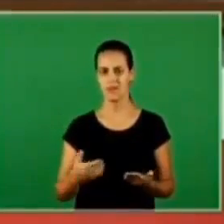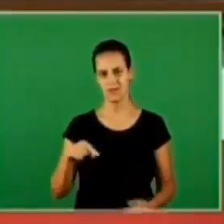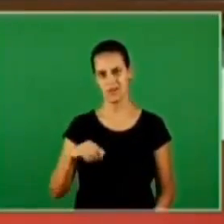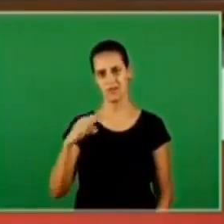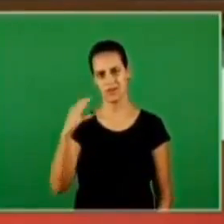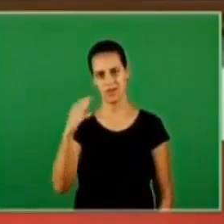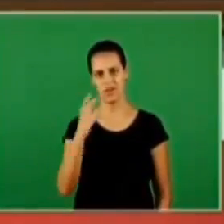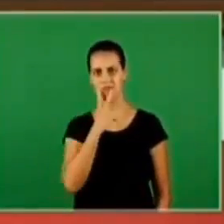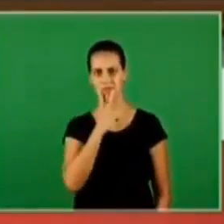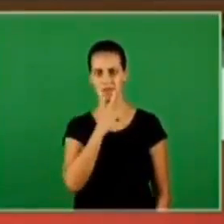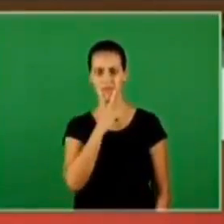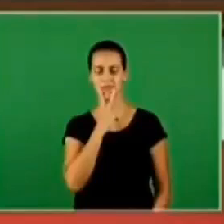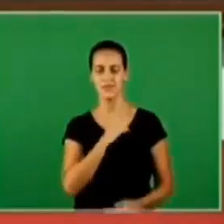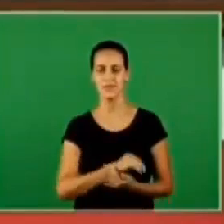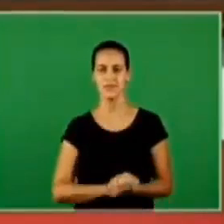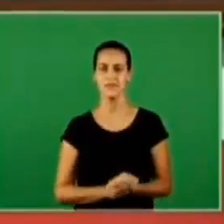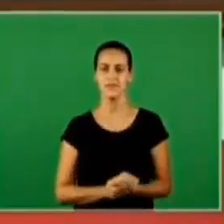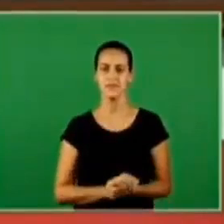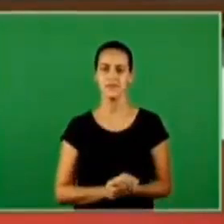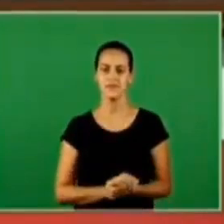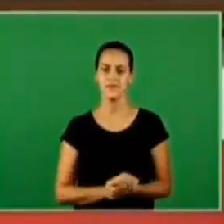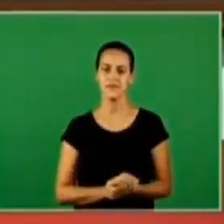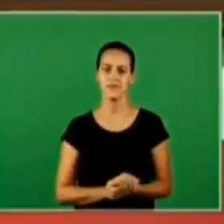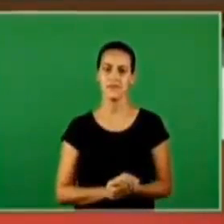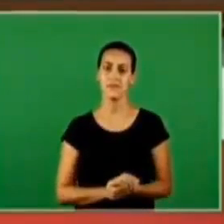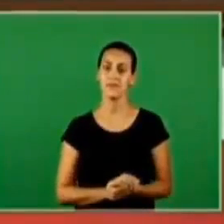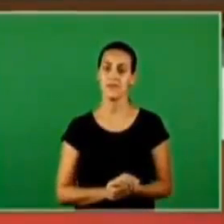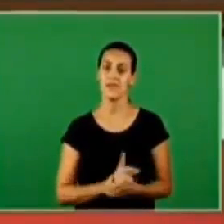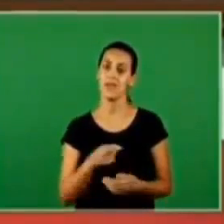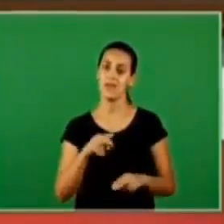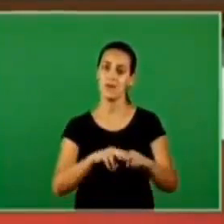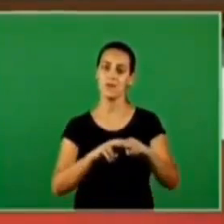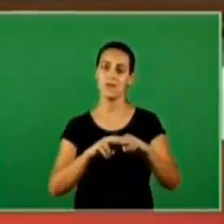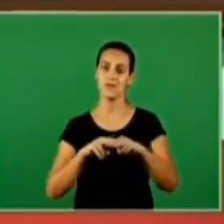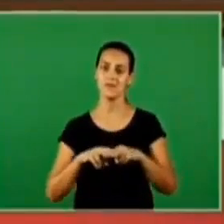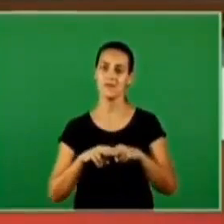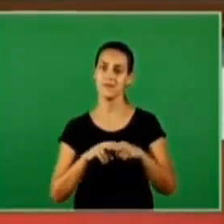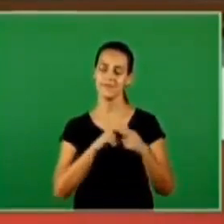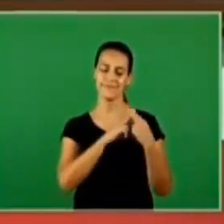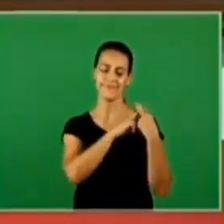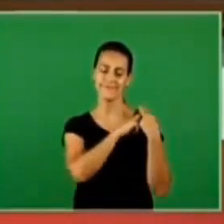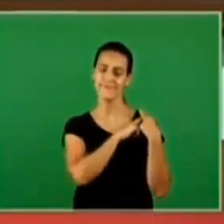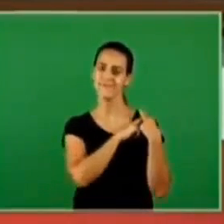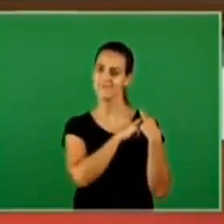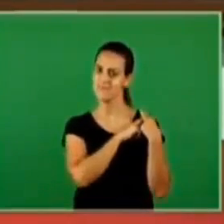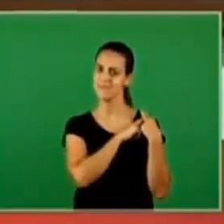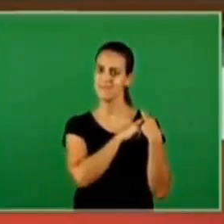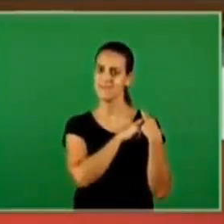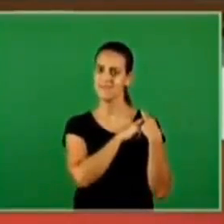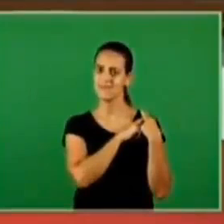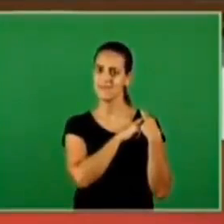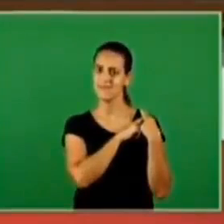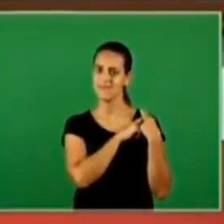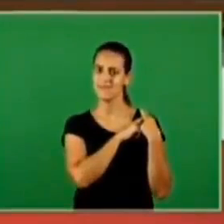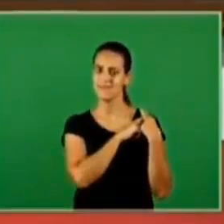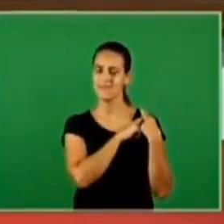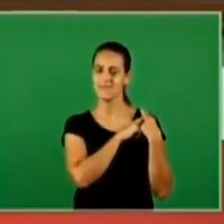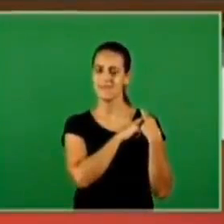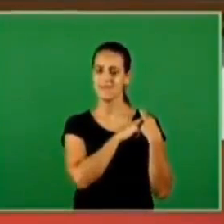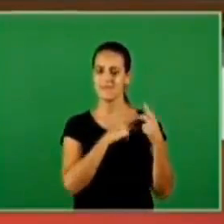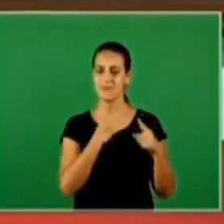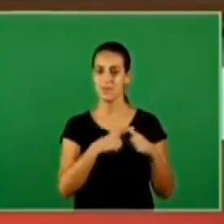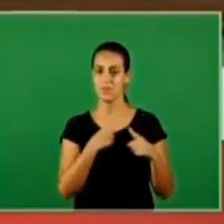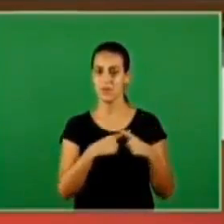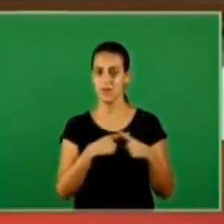in Cariacica, in the city of Cariacica. But this is yet another reason to